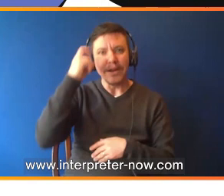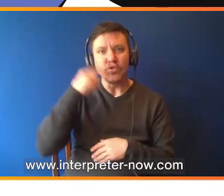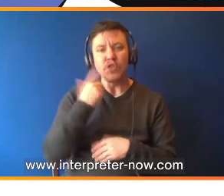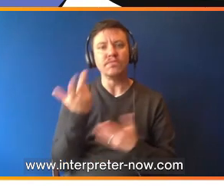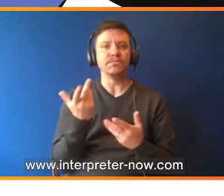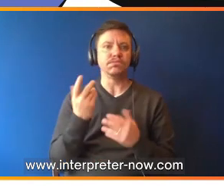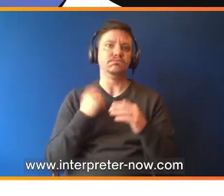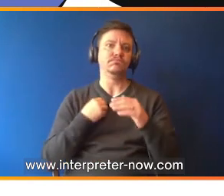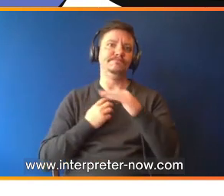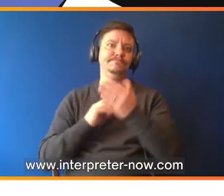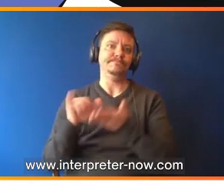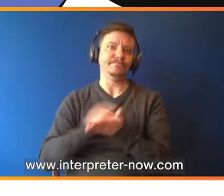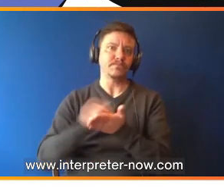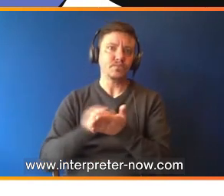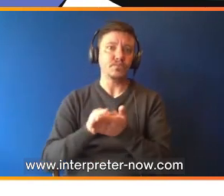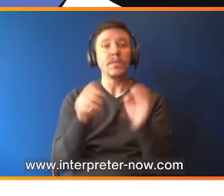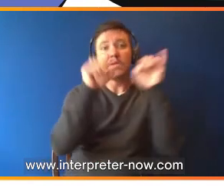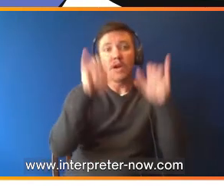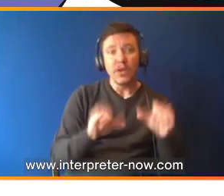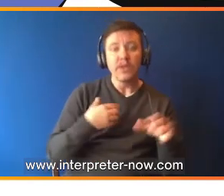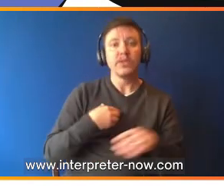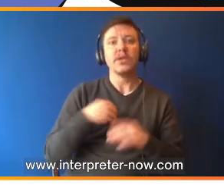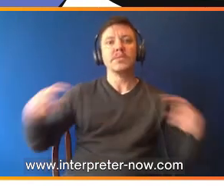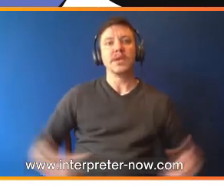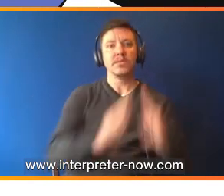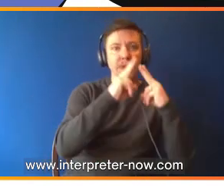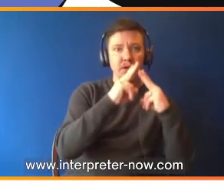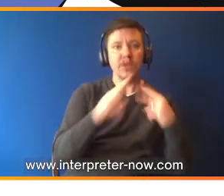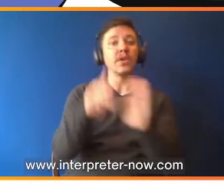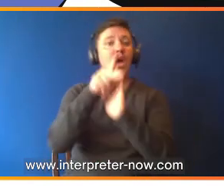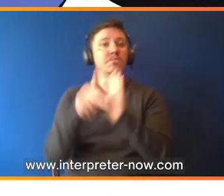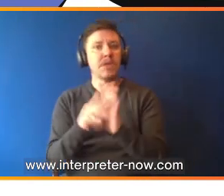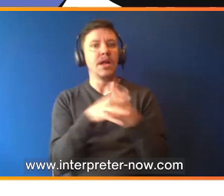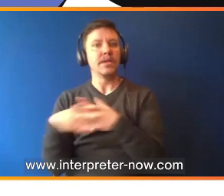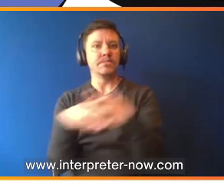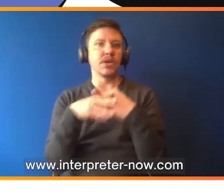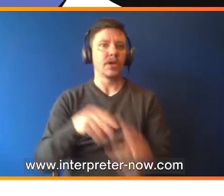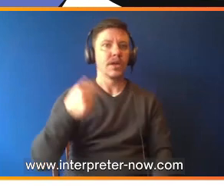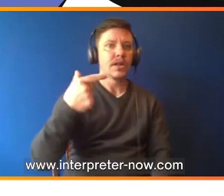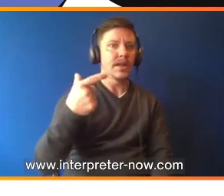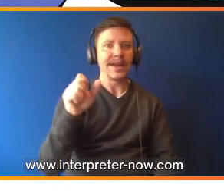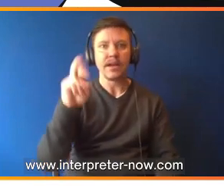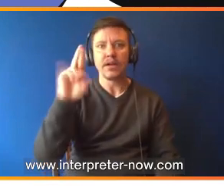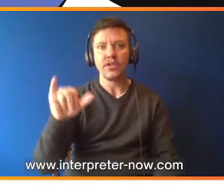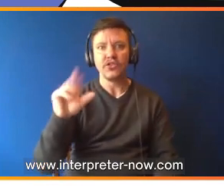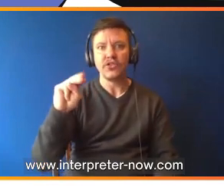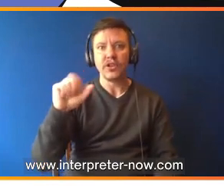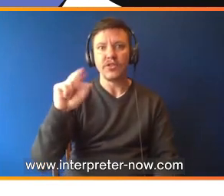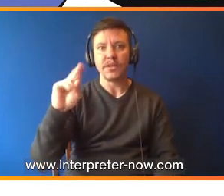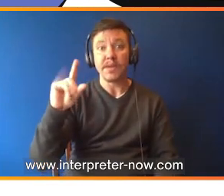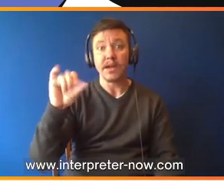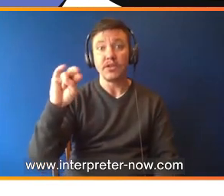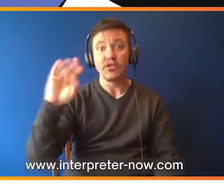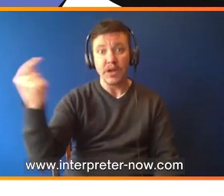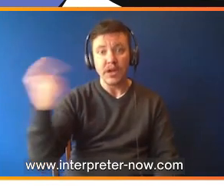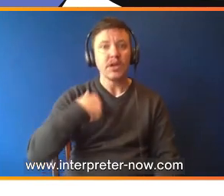day to day, for instance, the metro system in Paris, for instance, policies like gerrymandering and some different, I think